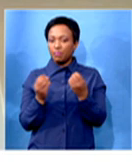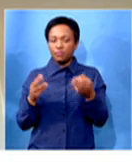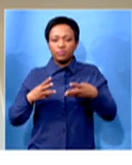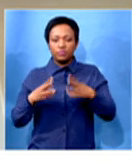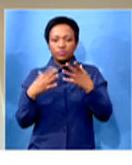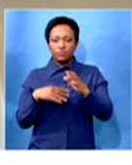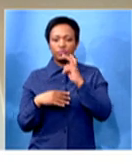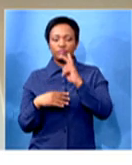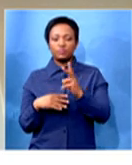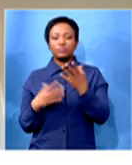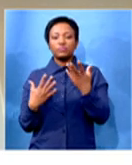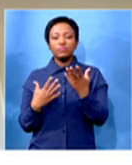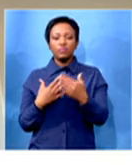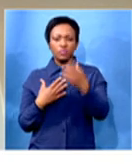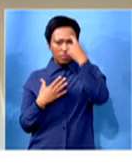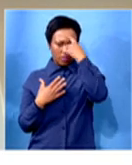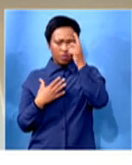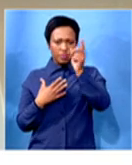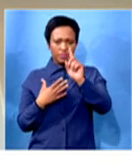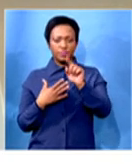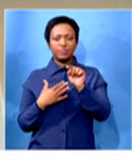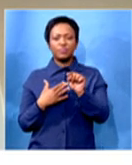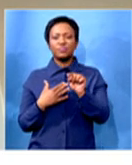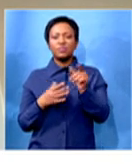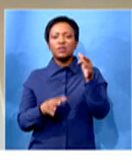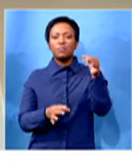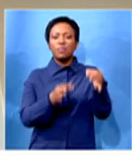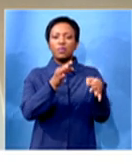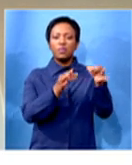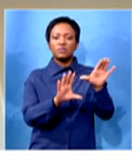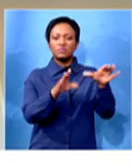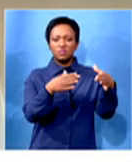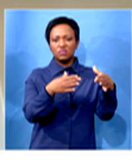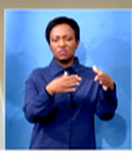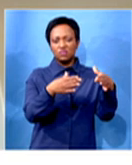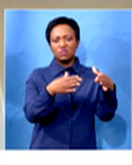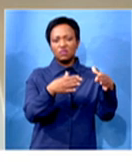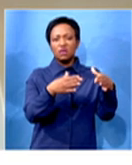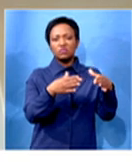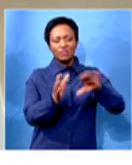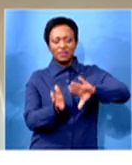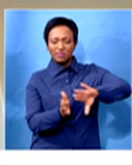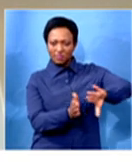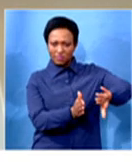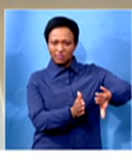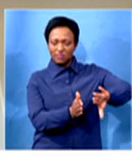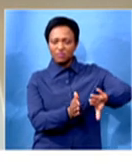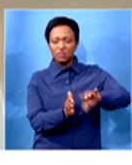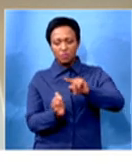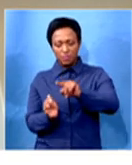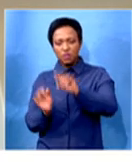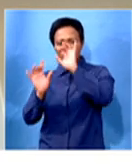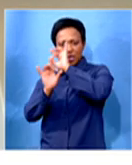I think, whilst the politics will happen and we need to put them on the side, we have to be clear this is